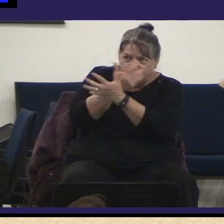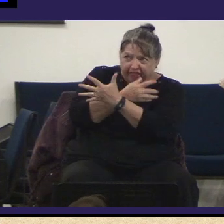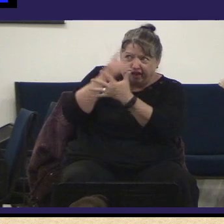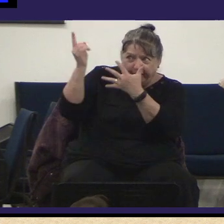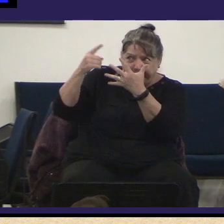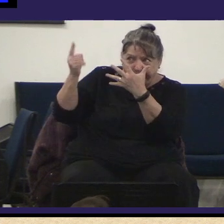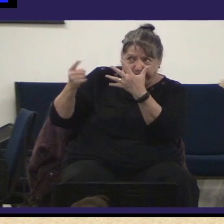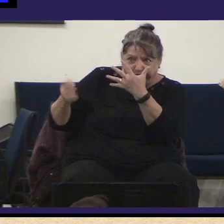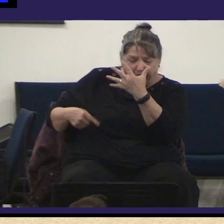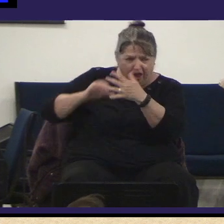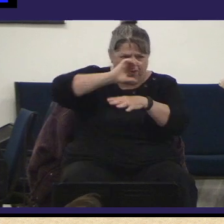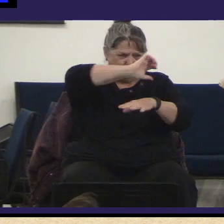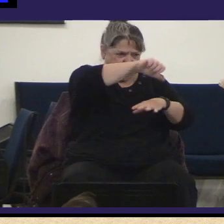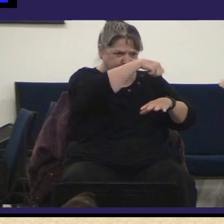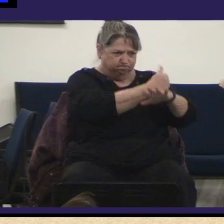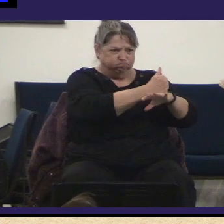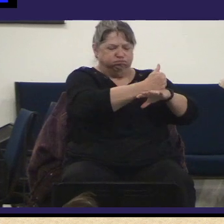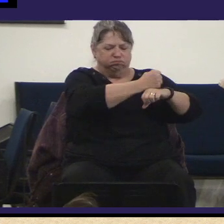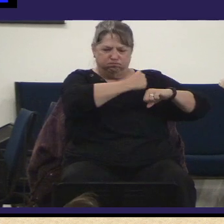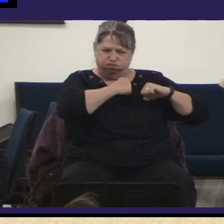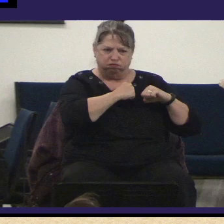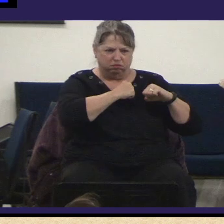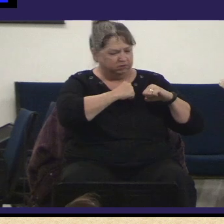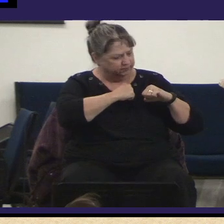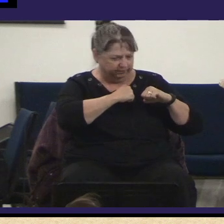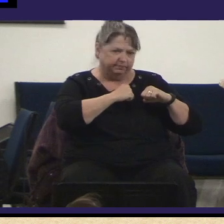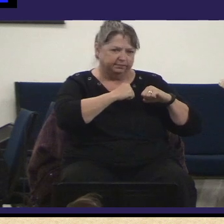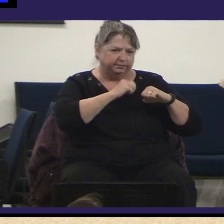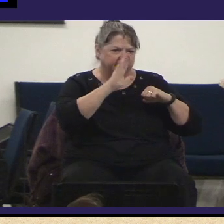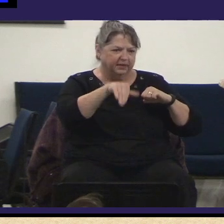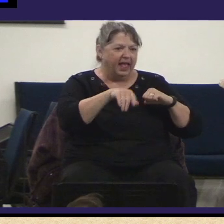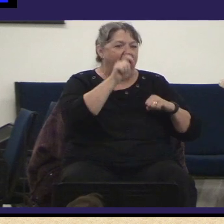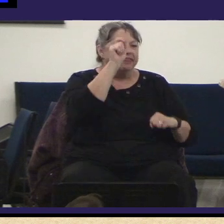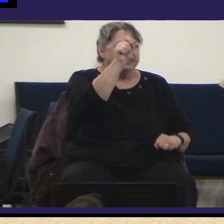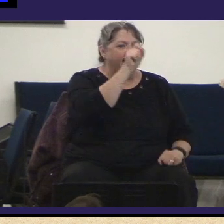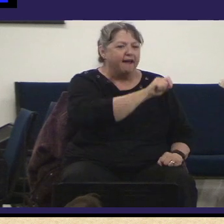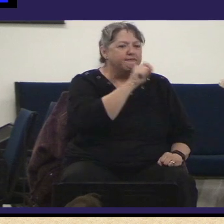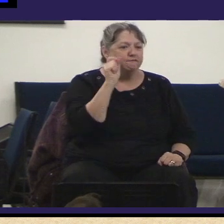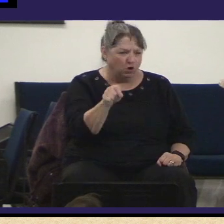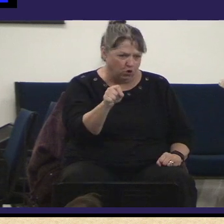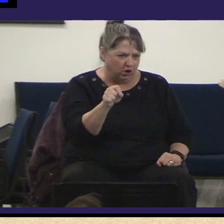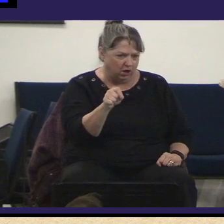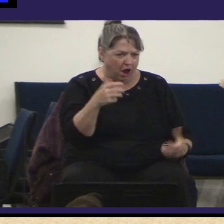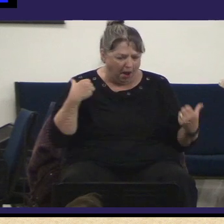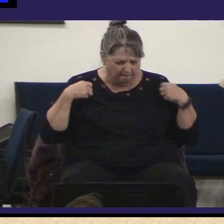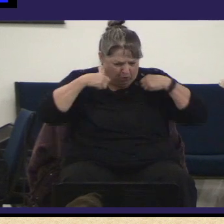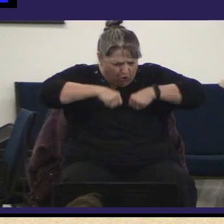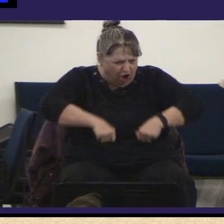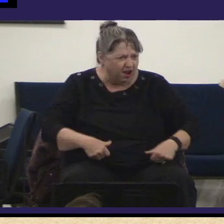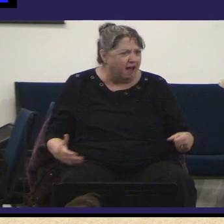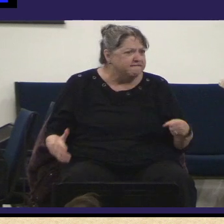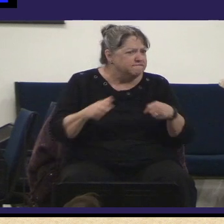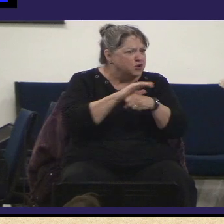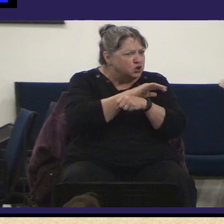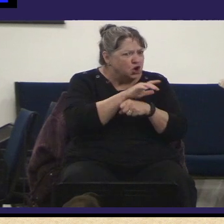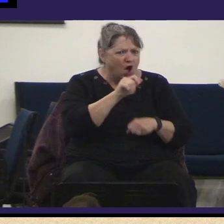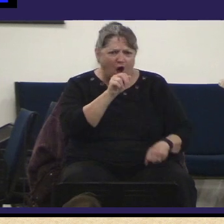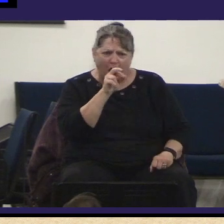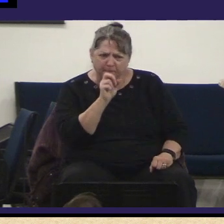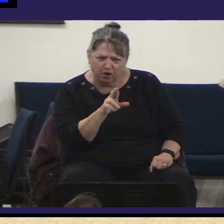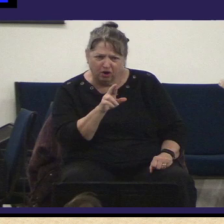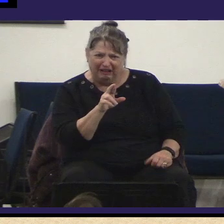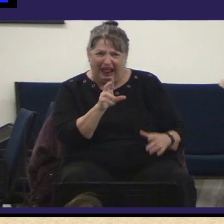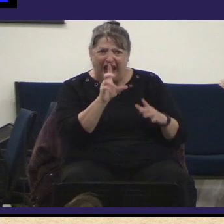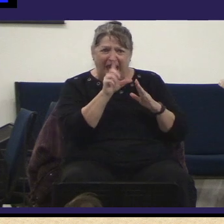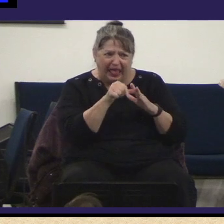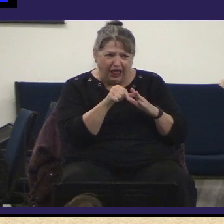and having done everything to stand firm then. I'm going to read that again. Therefore, put on the full armor of God so that when the day of evil comes, you may be able to stand